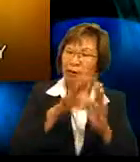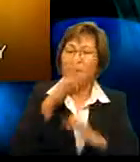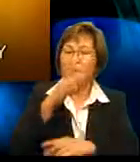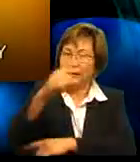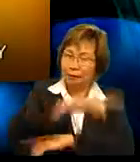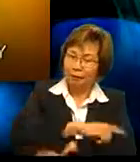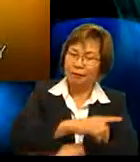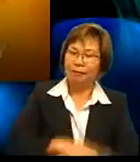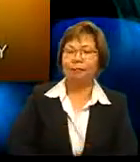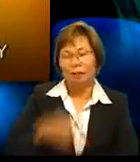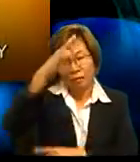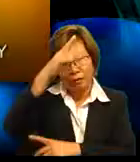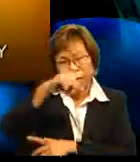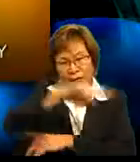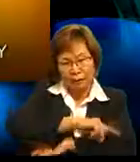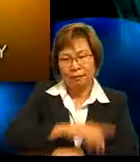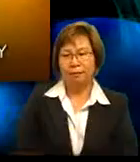Day, Father's Day,